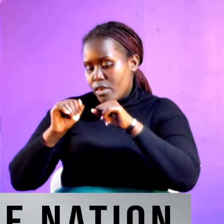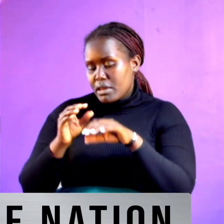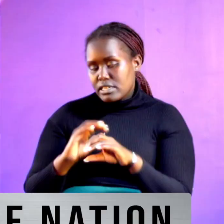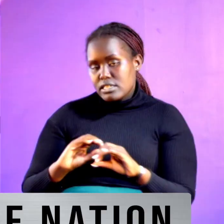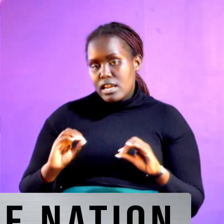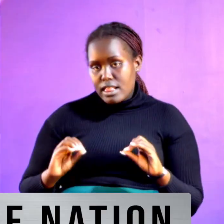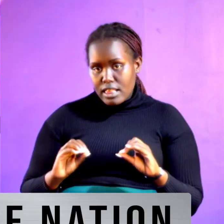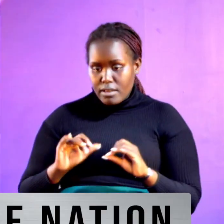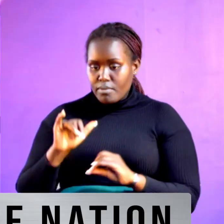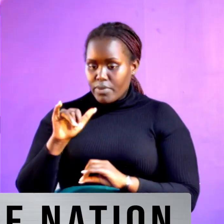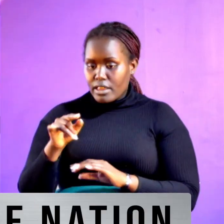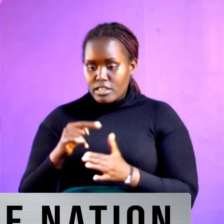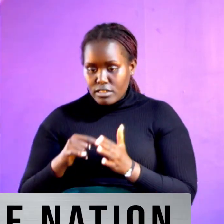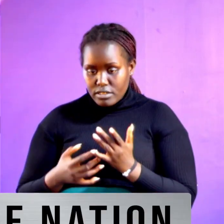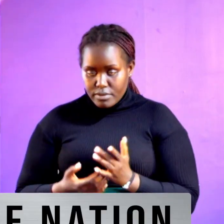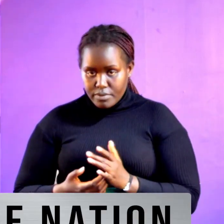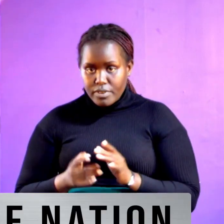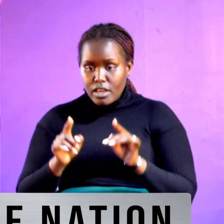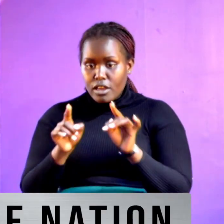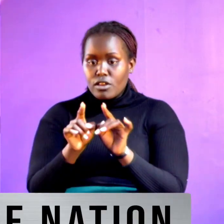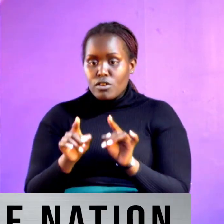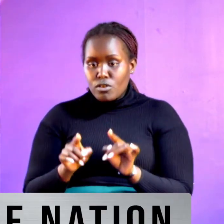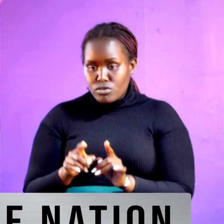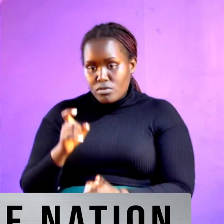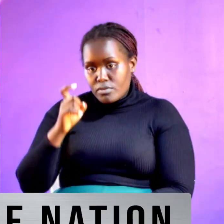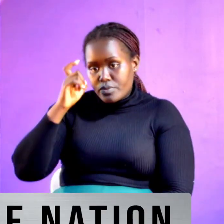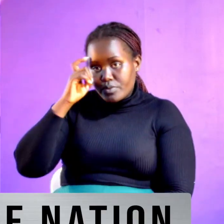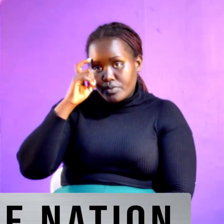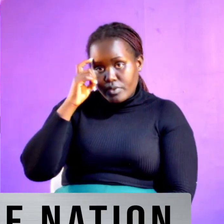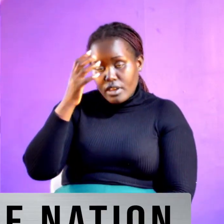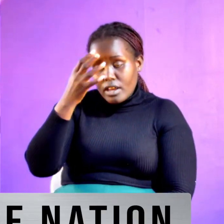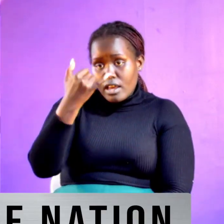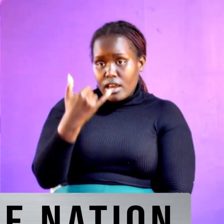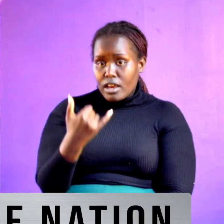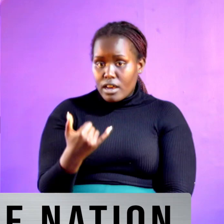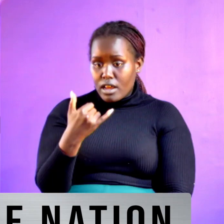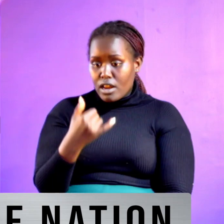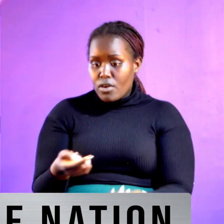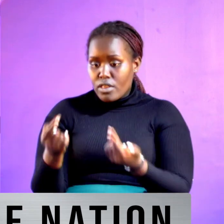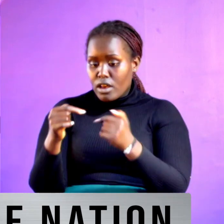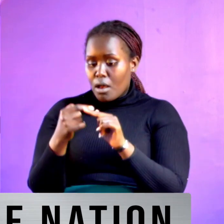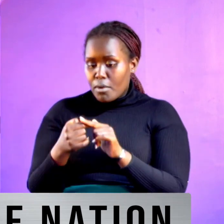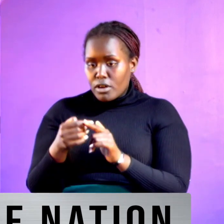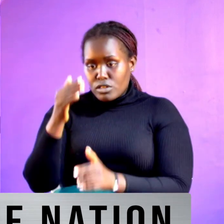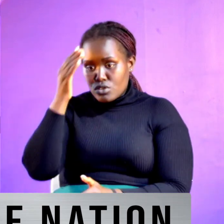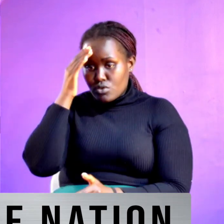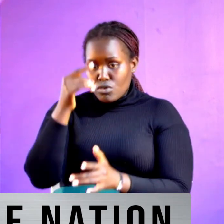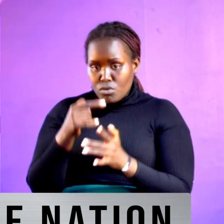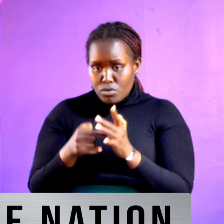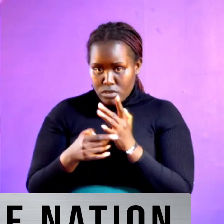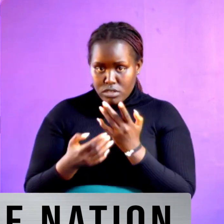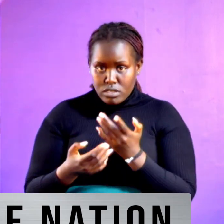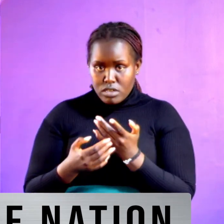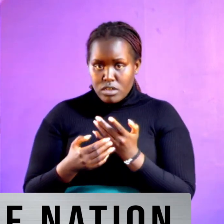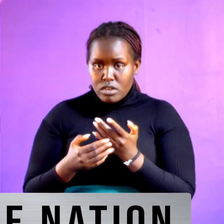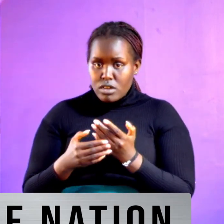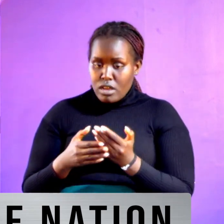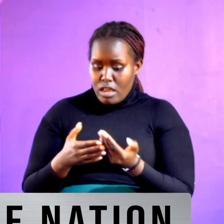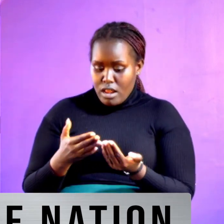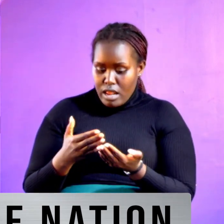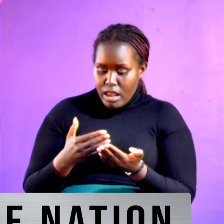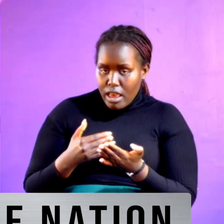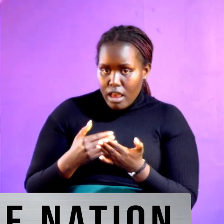So, yeah, that is it. And also, I think now they are now coming to the realization that they are first losing a